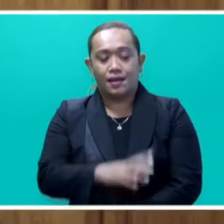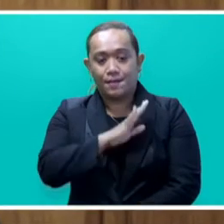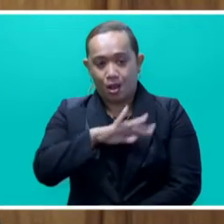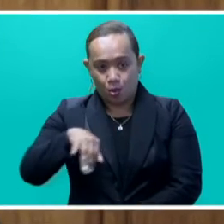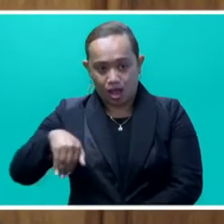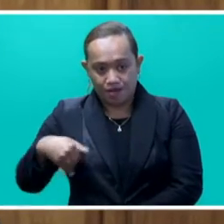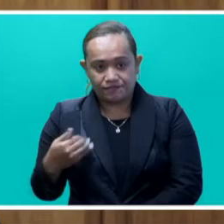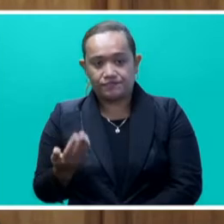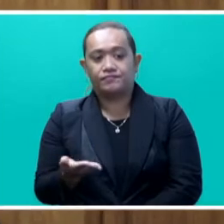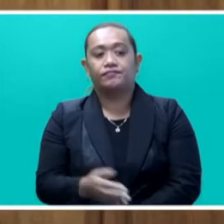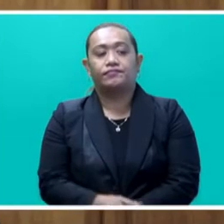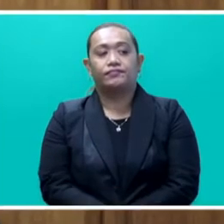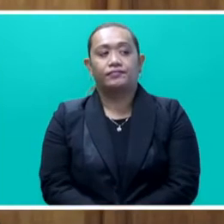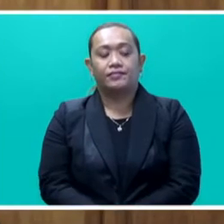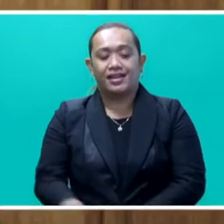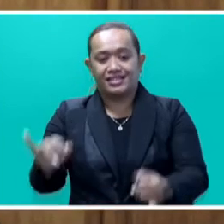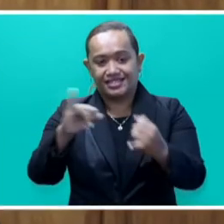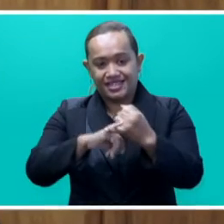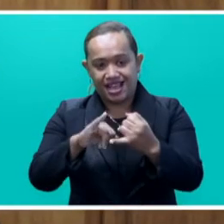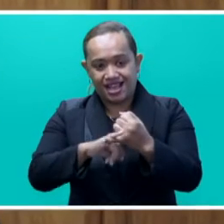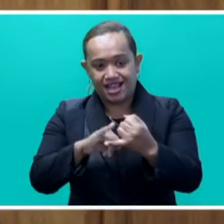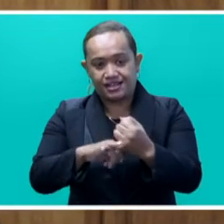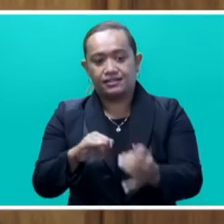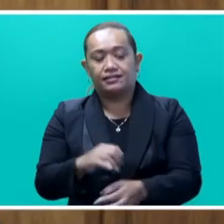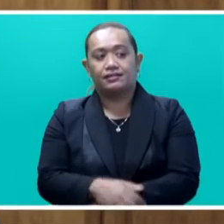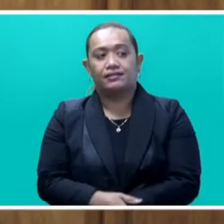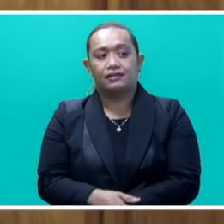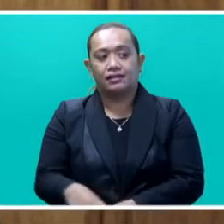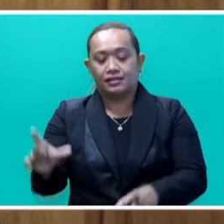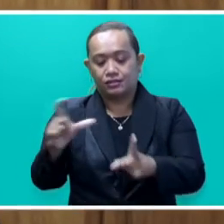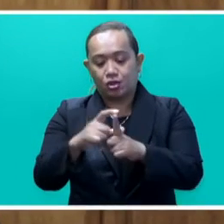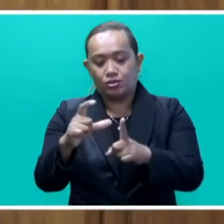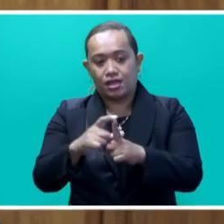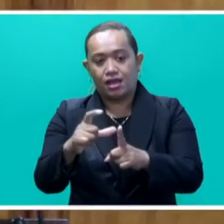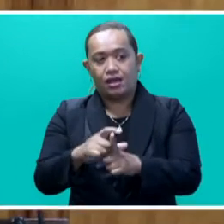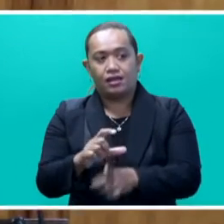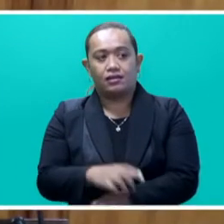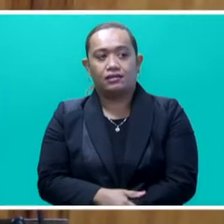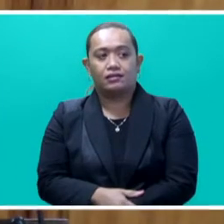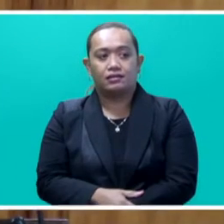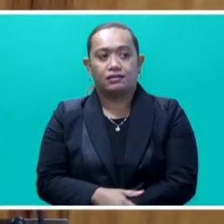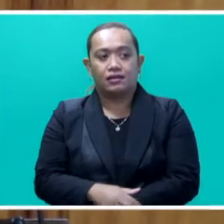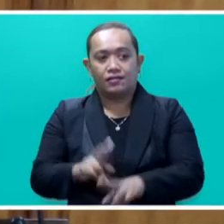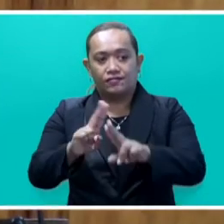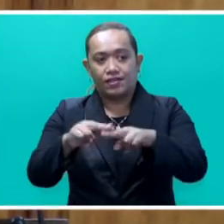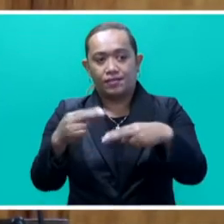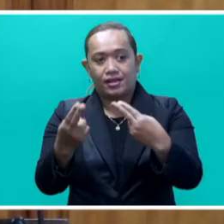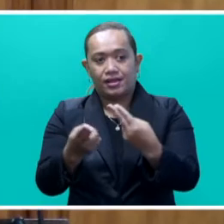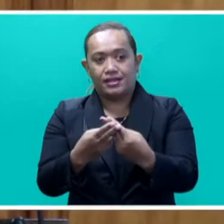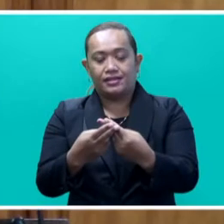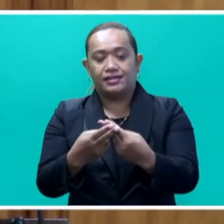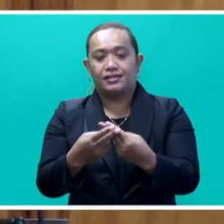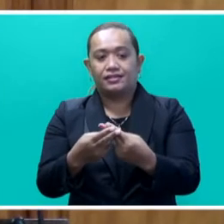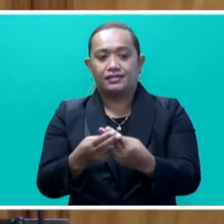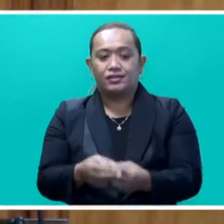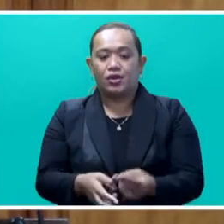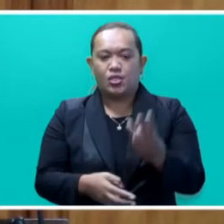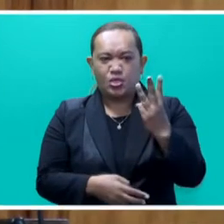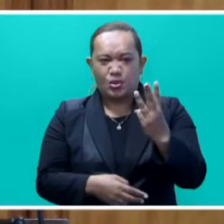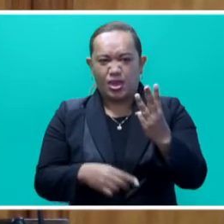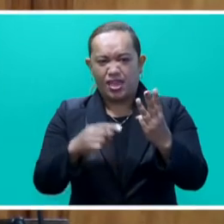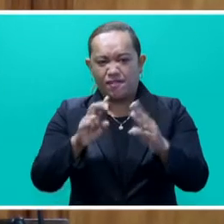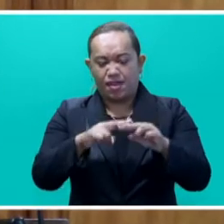Sunita, my son Anirudh, and my daughter Sheska have been my three main pillars on which